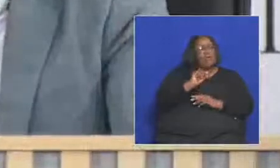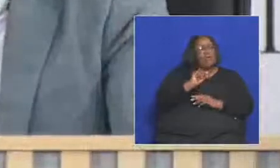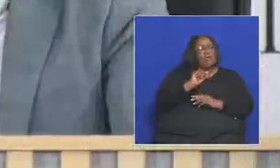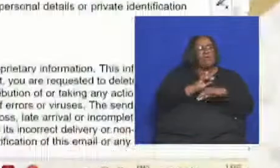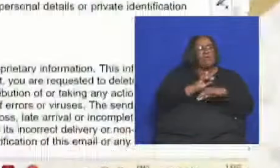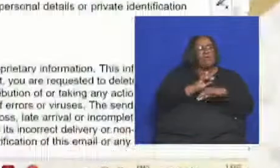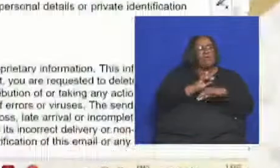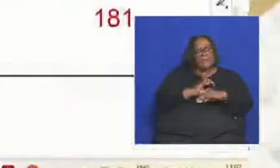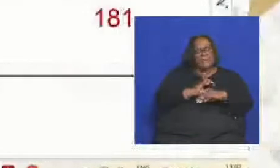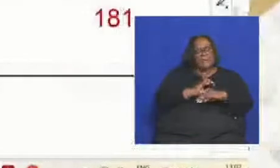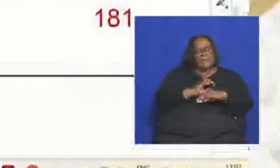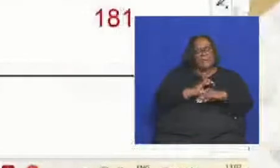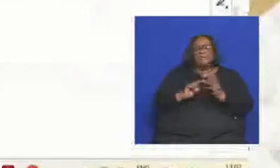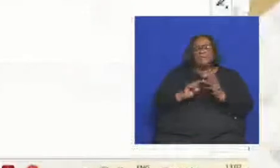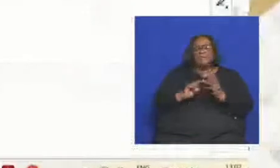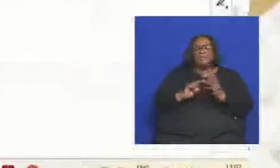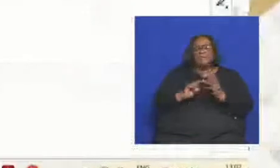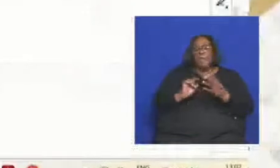181 is for,